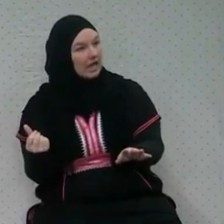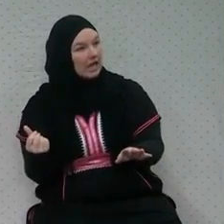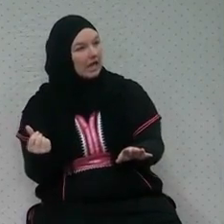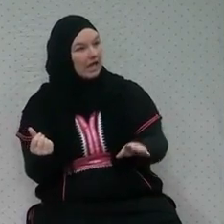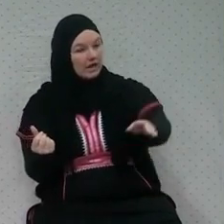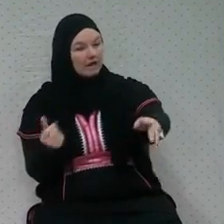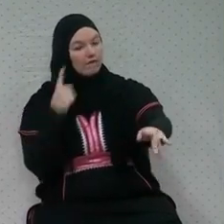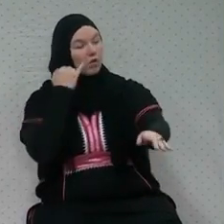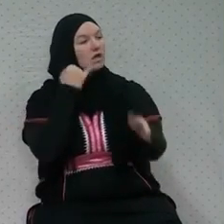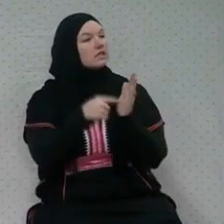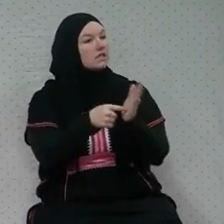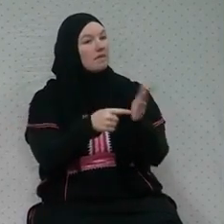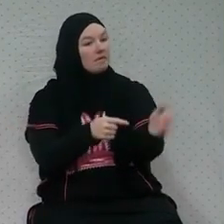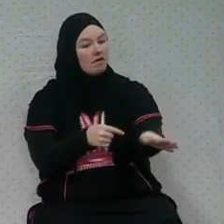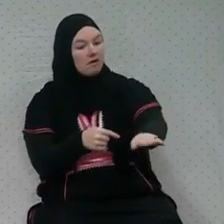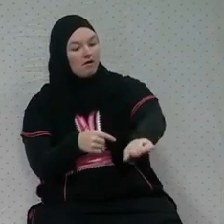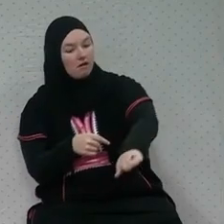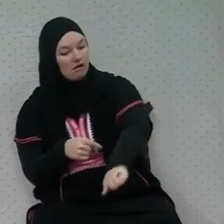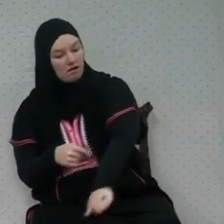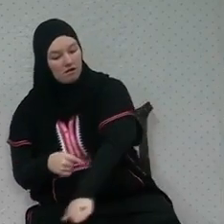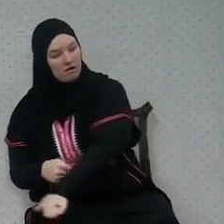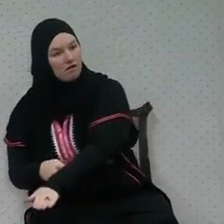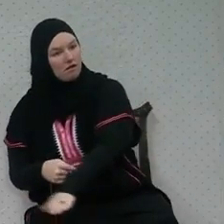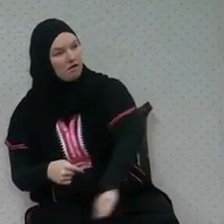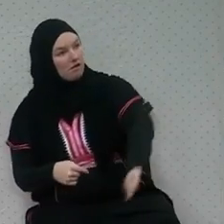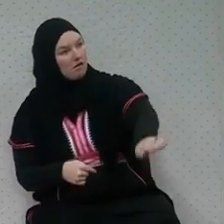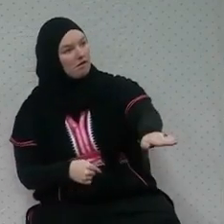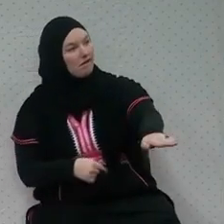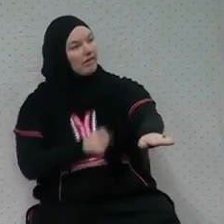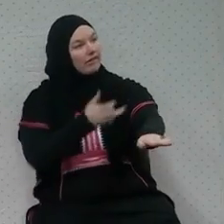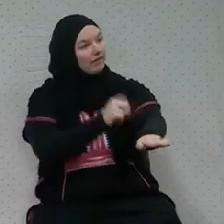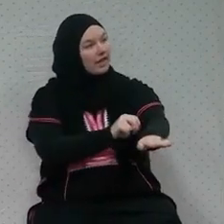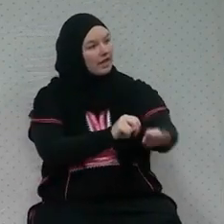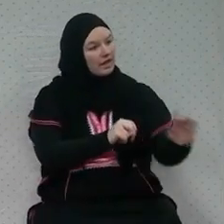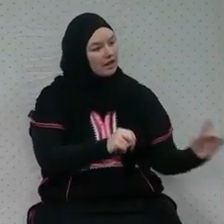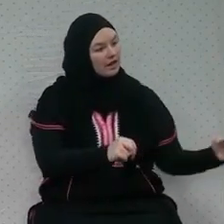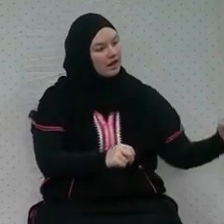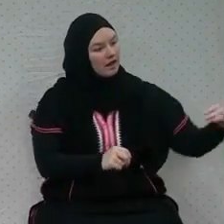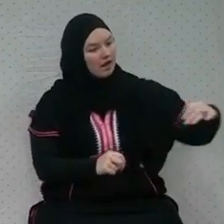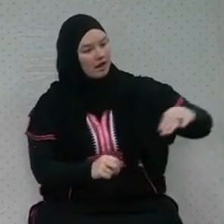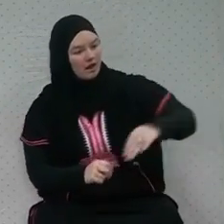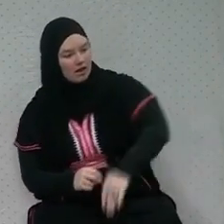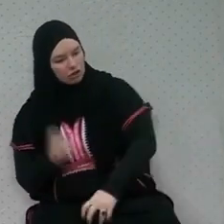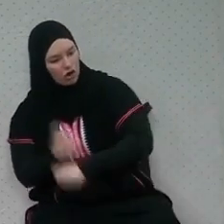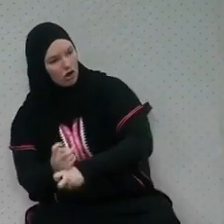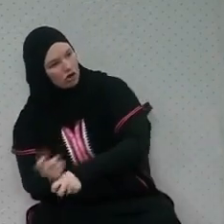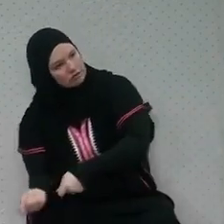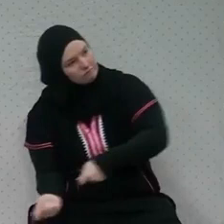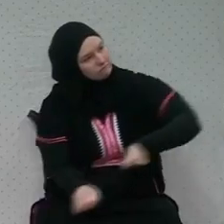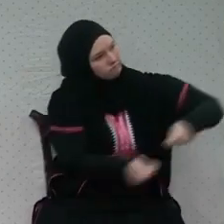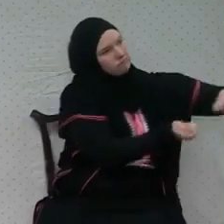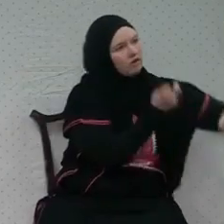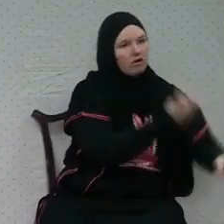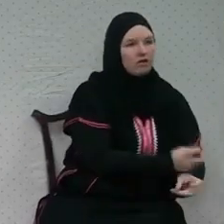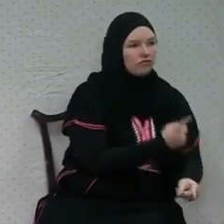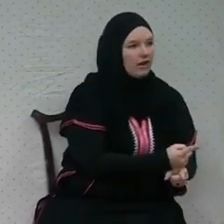slope and your sheep go to that slippery slope, it is difficult to get them back. But if it is flat, maybe